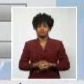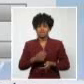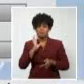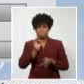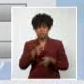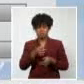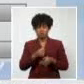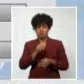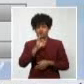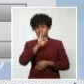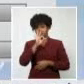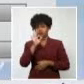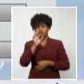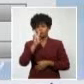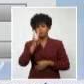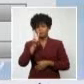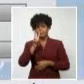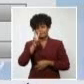282,244 have died,